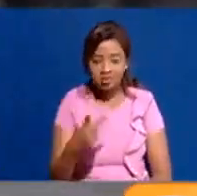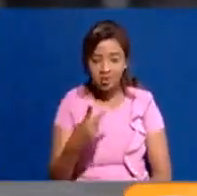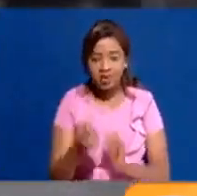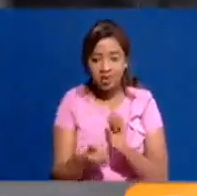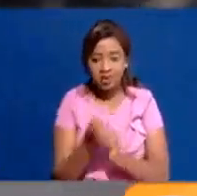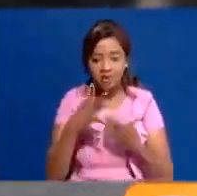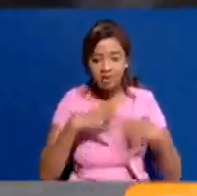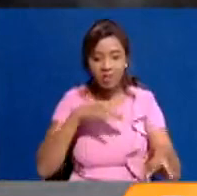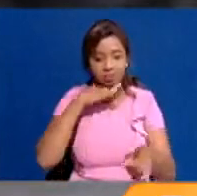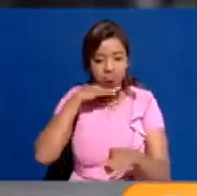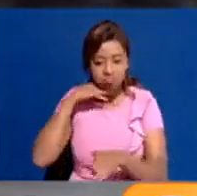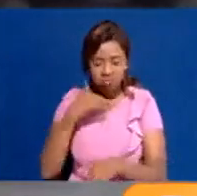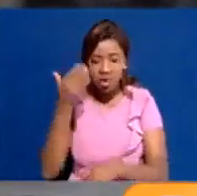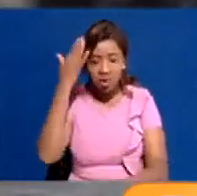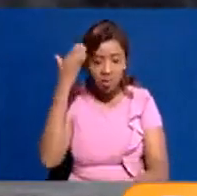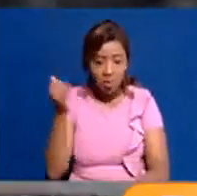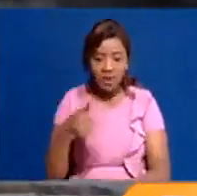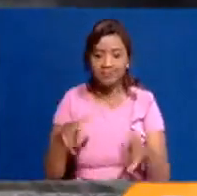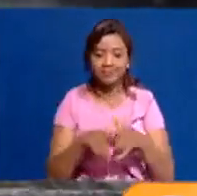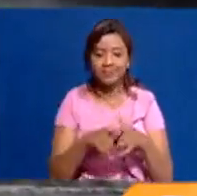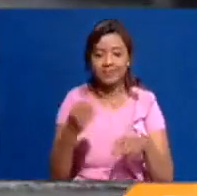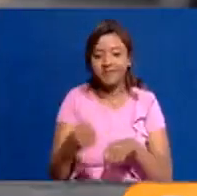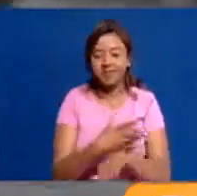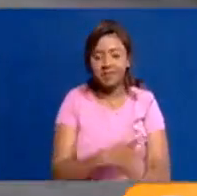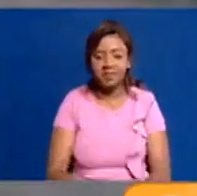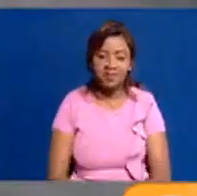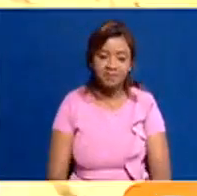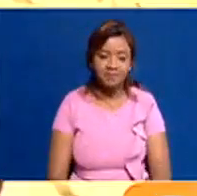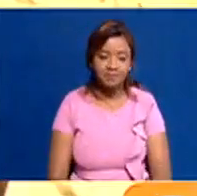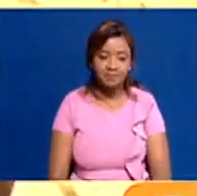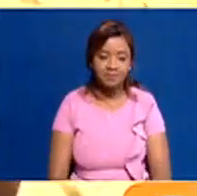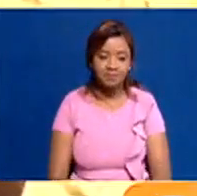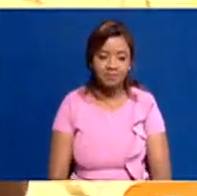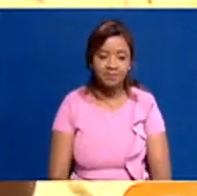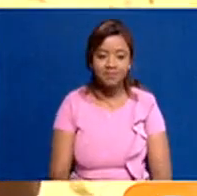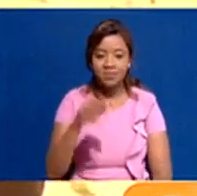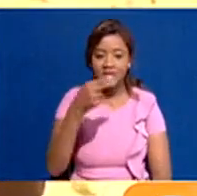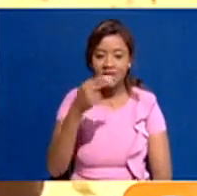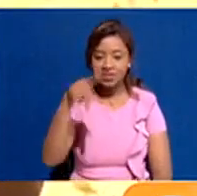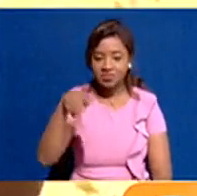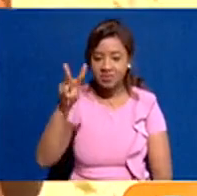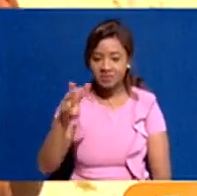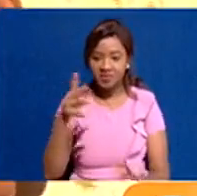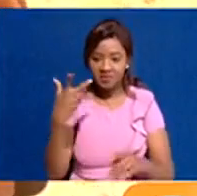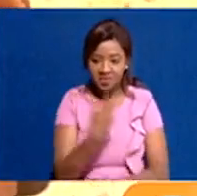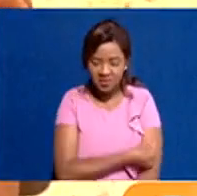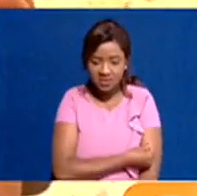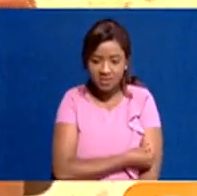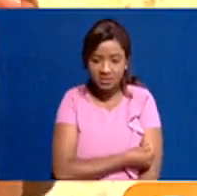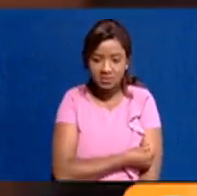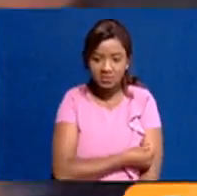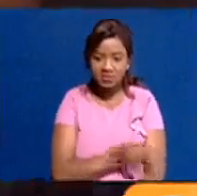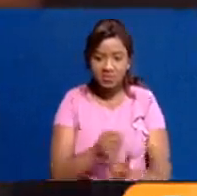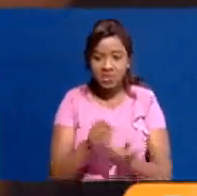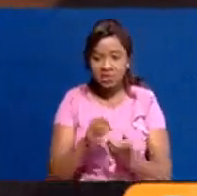3,211 deaths annually attributed to cervical cancer. The HPV vaccine, offering what the Centers for